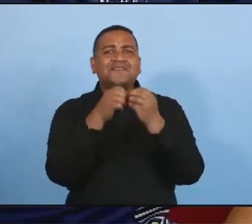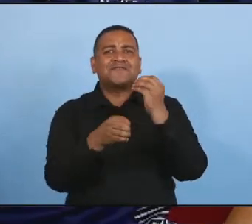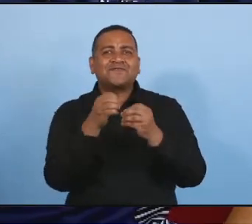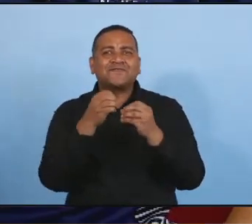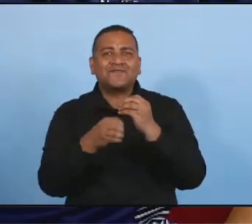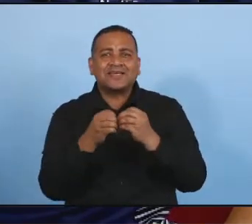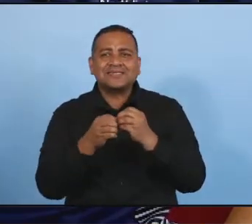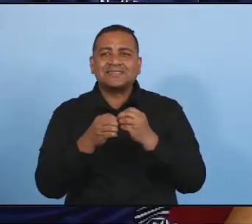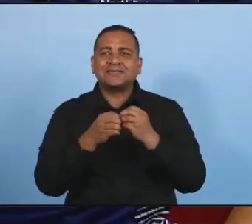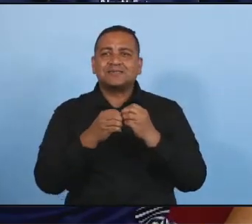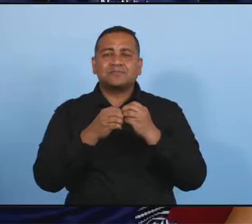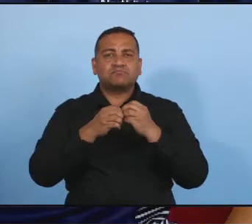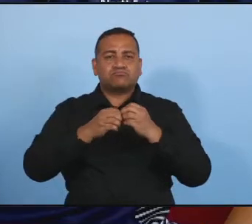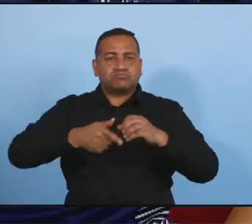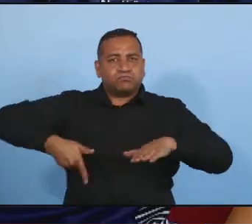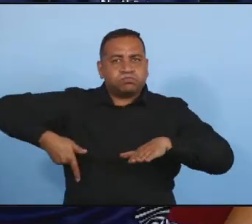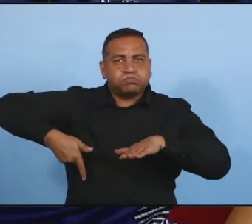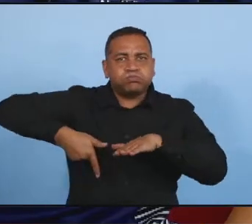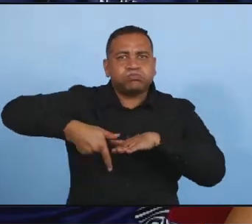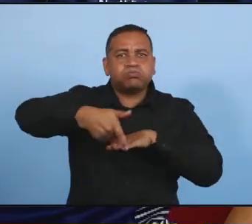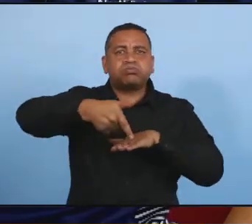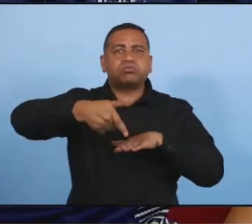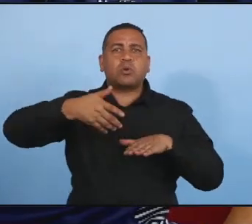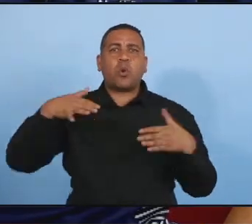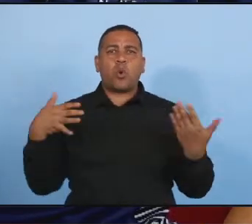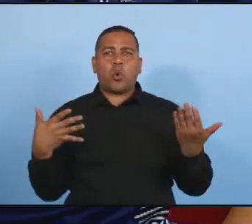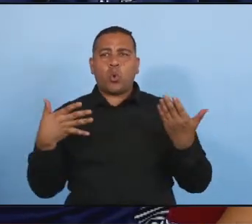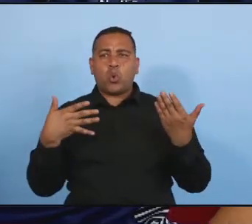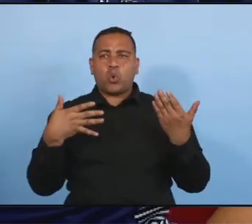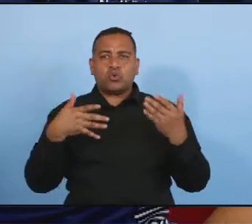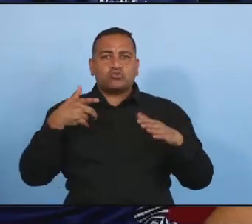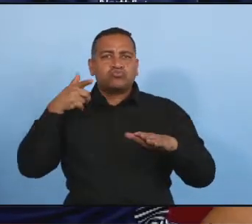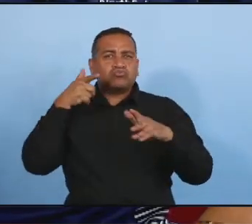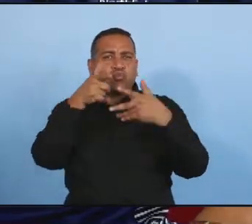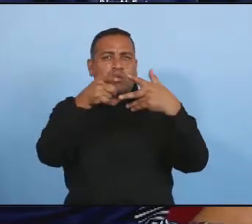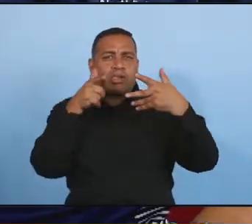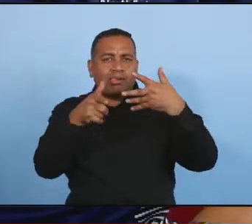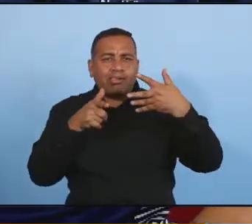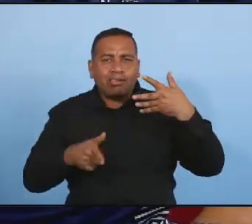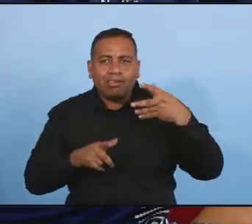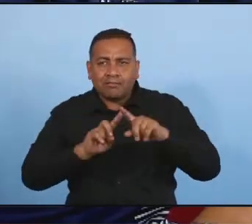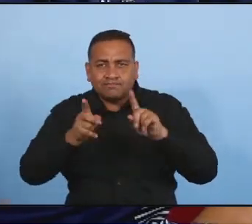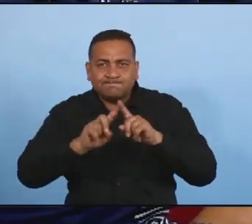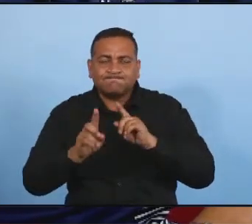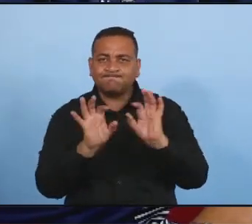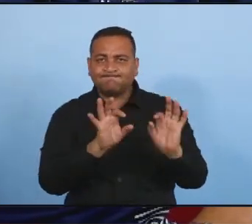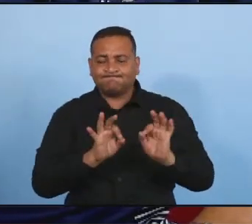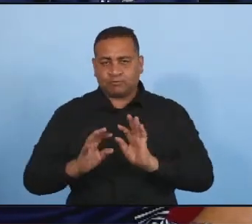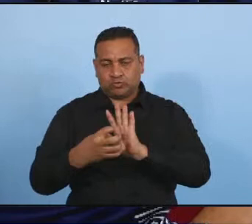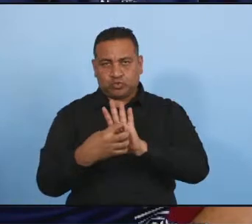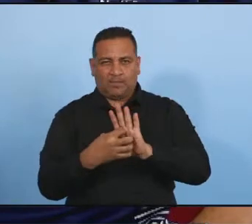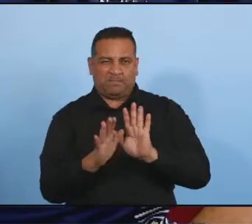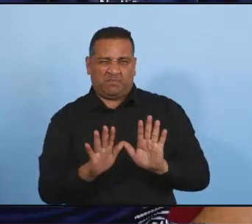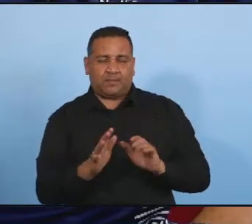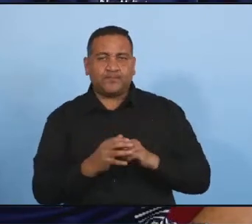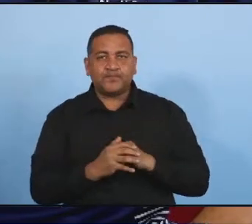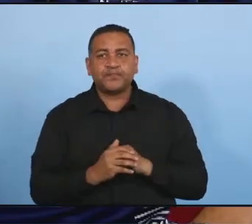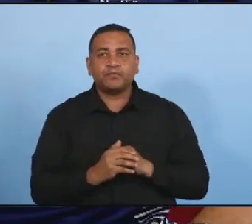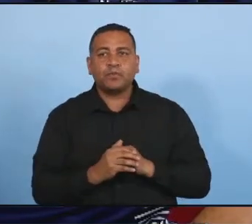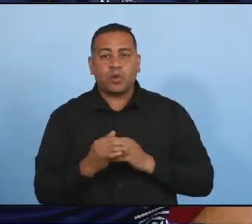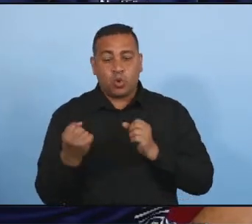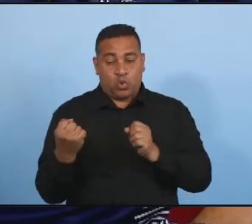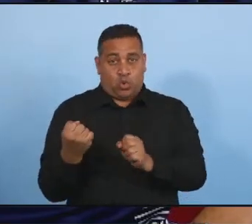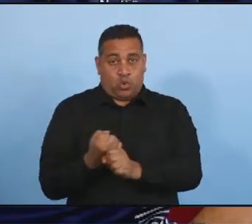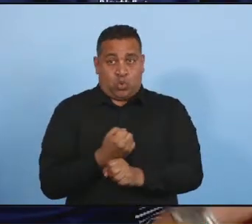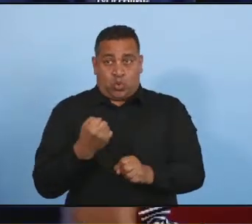on a drill press, just to use very simple examples. But you may only have worked on a lathe or on